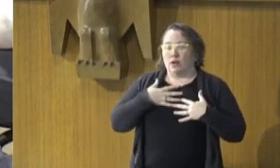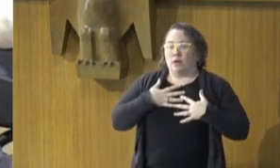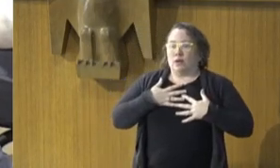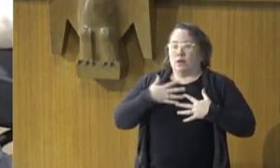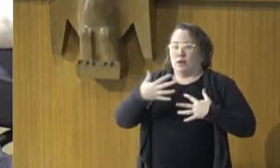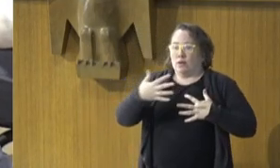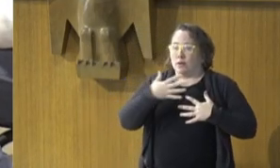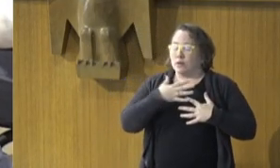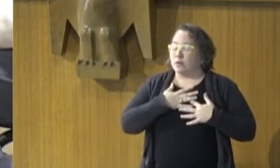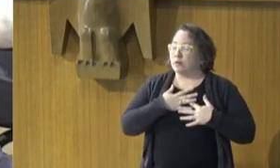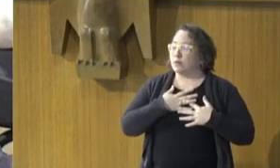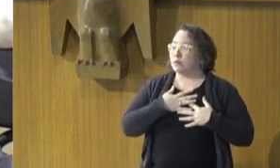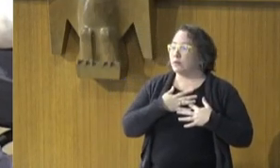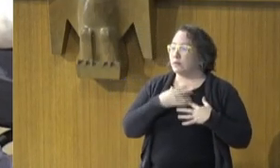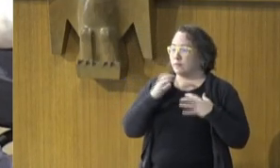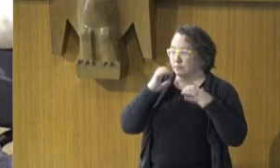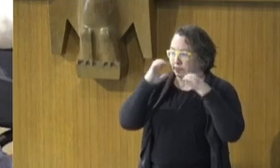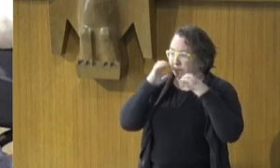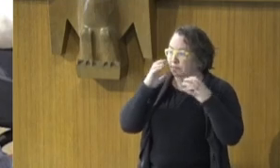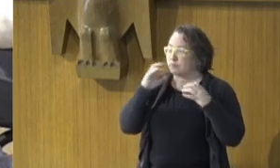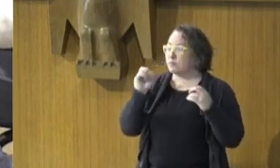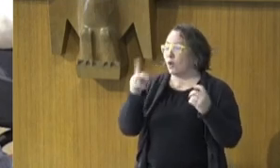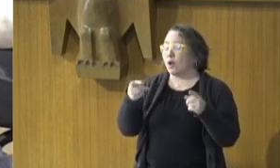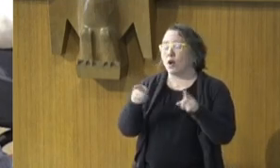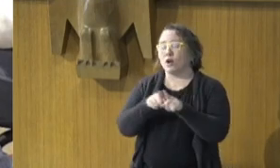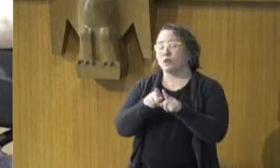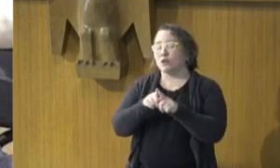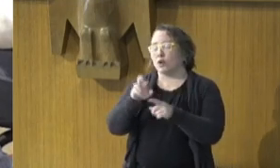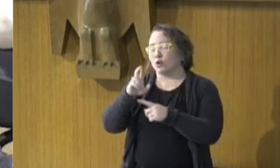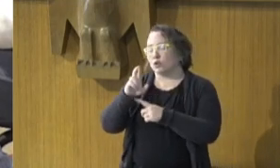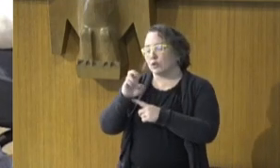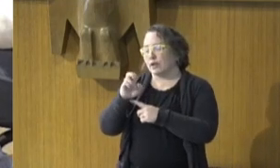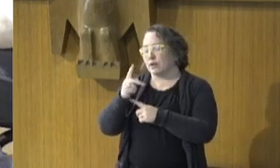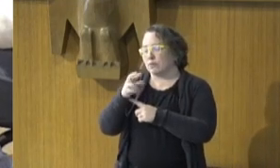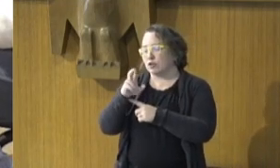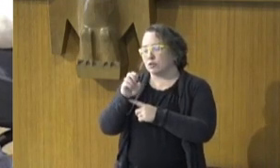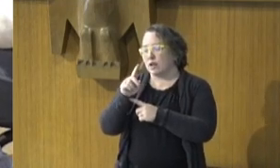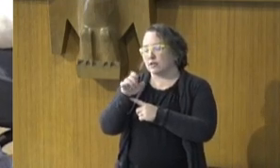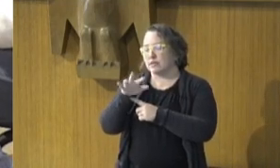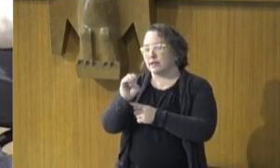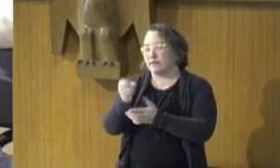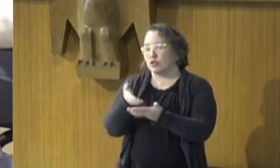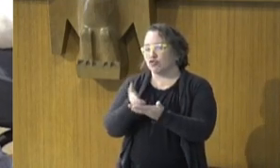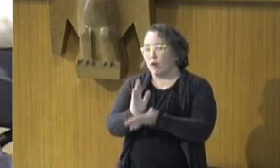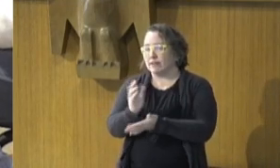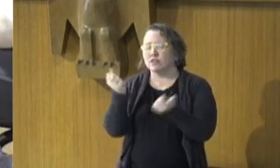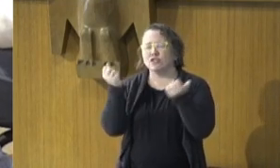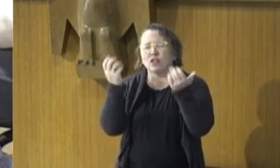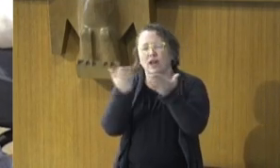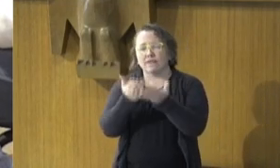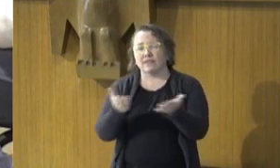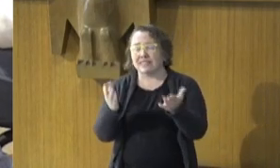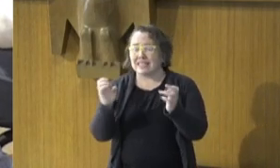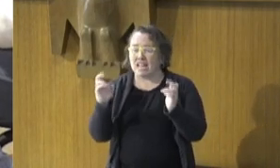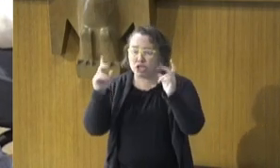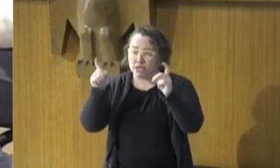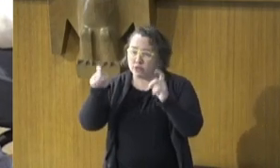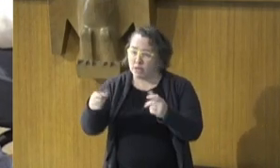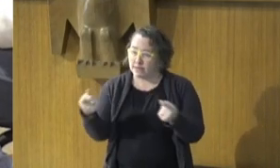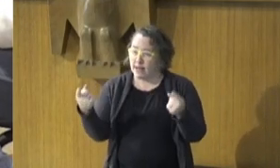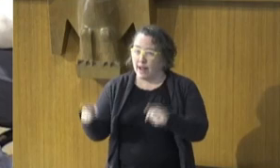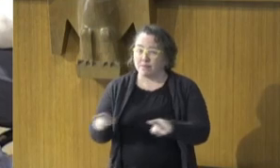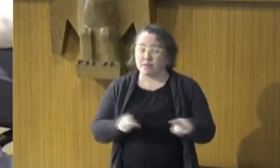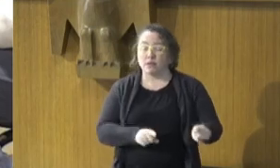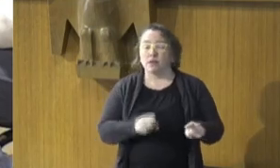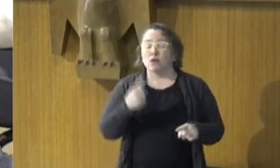In terms of reproductive rights, I think, again, it's a lot of education that needs to happen. So one of the issues